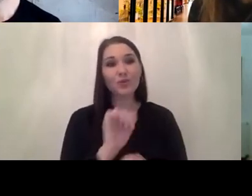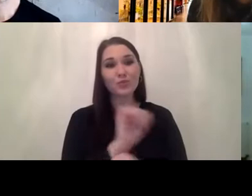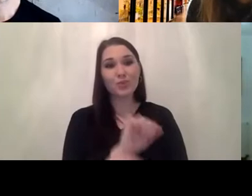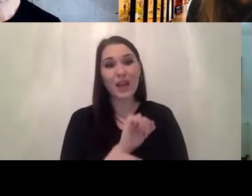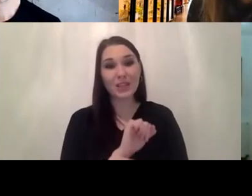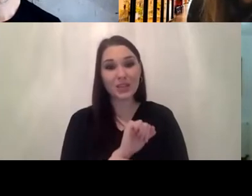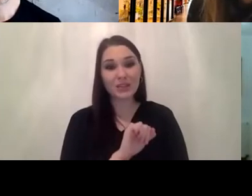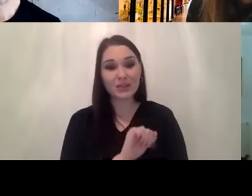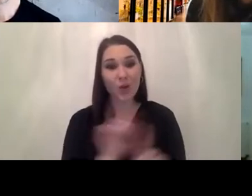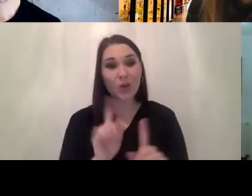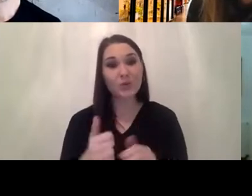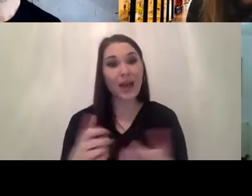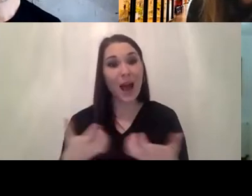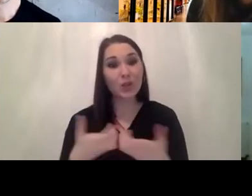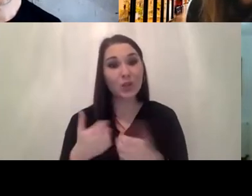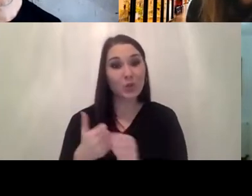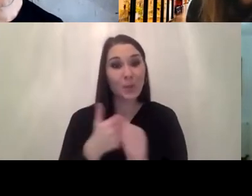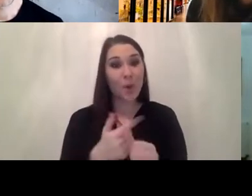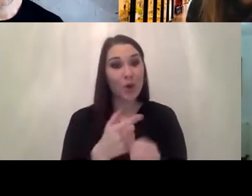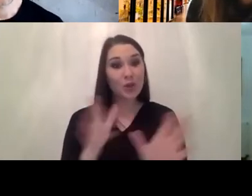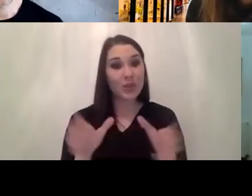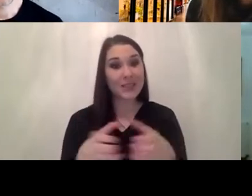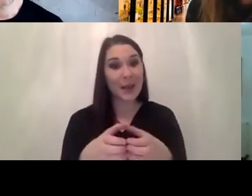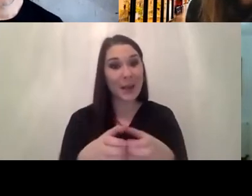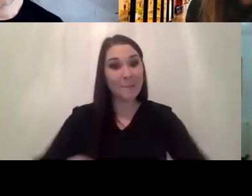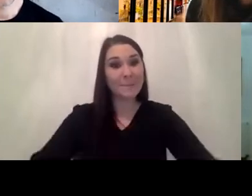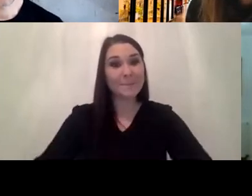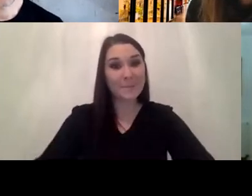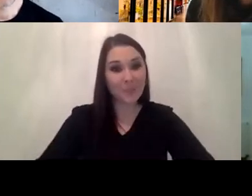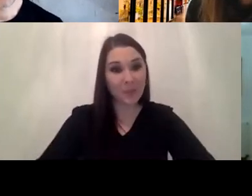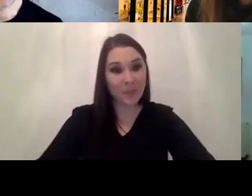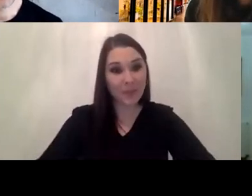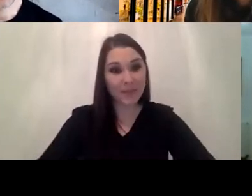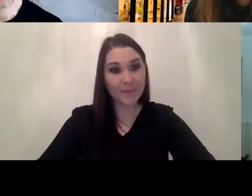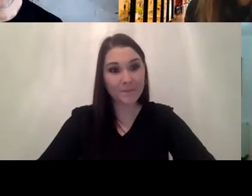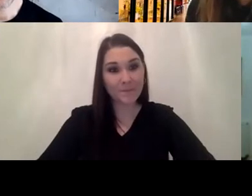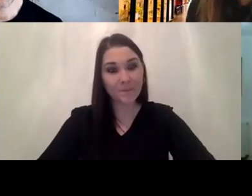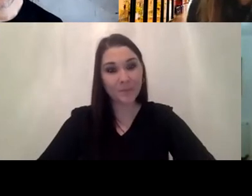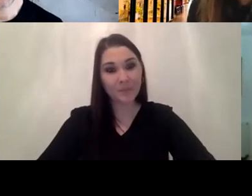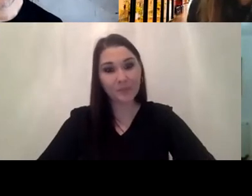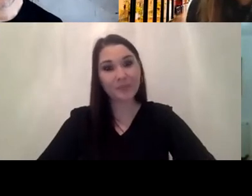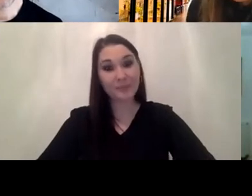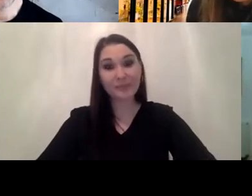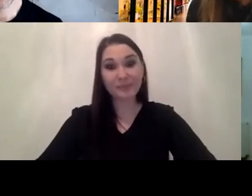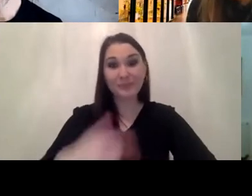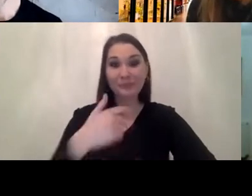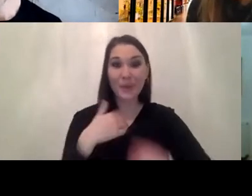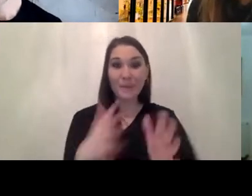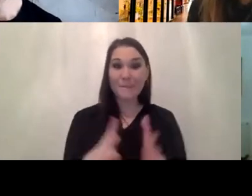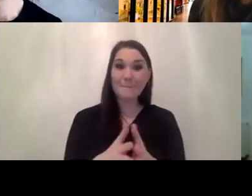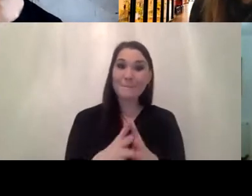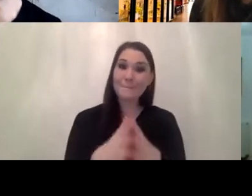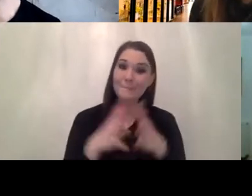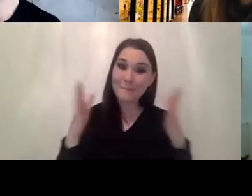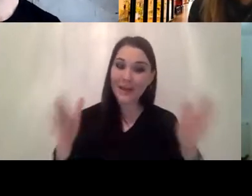and how did you support your teams during this time? Yeah, I think like my biggest personal challenge was